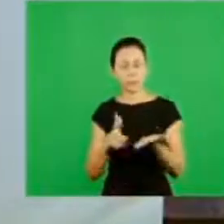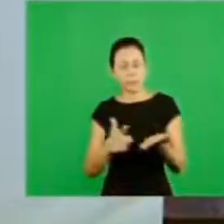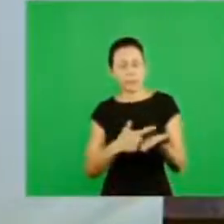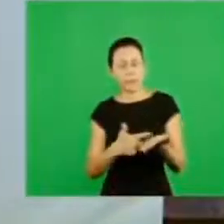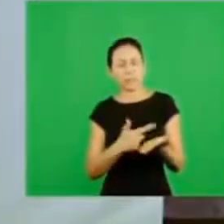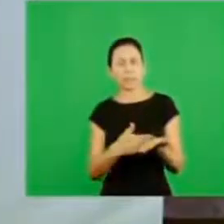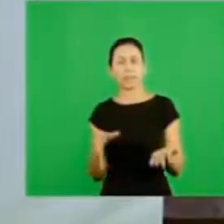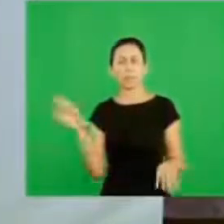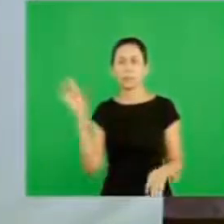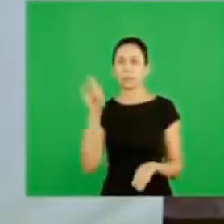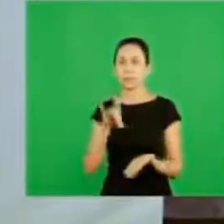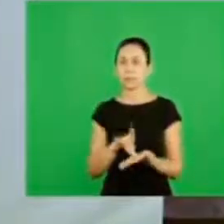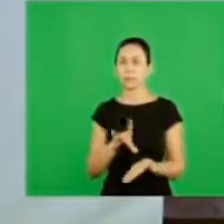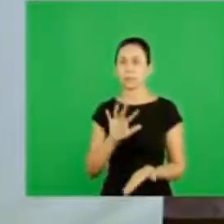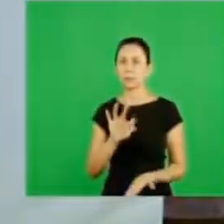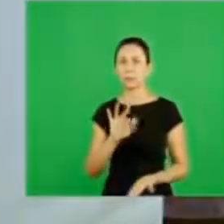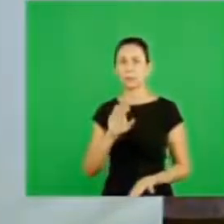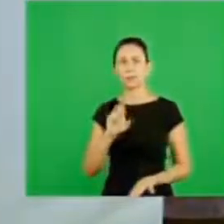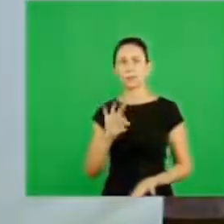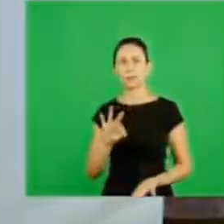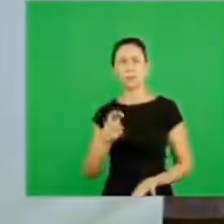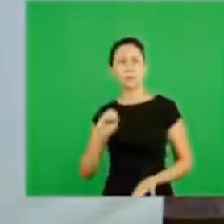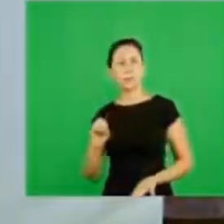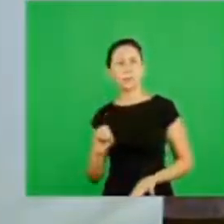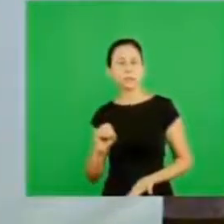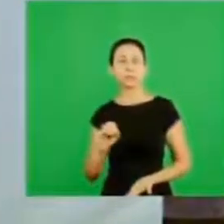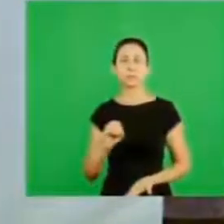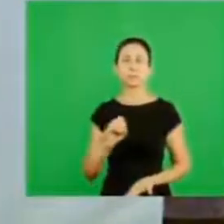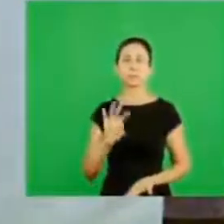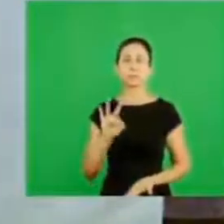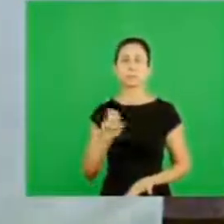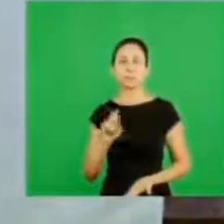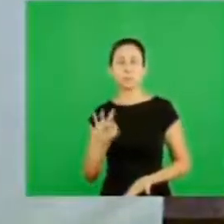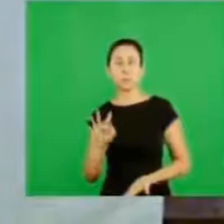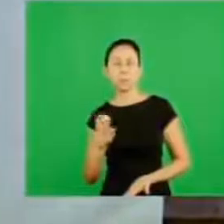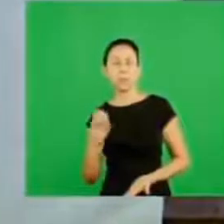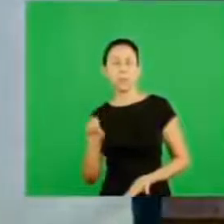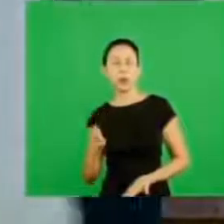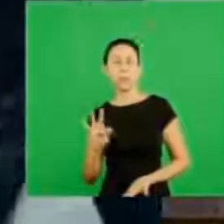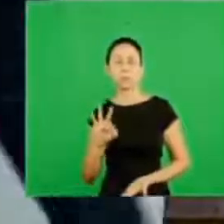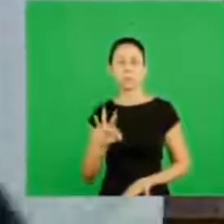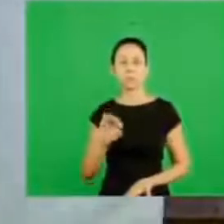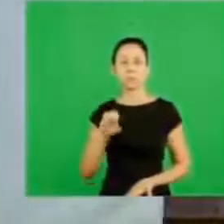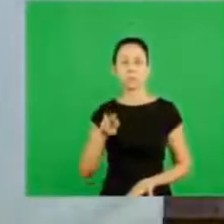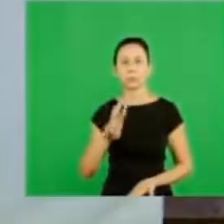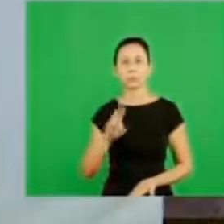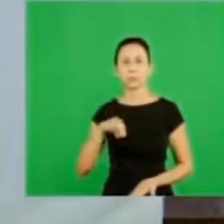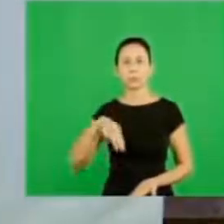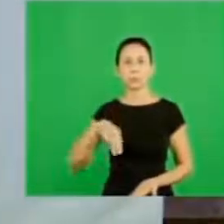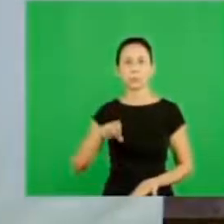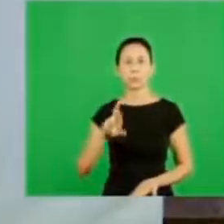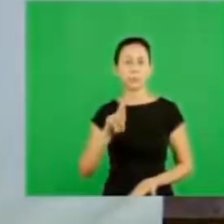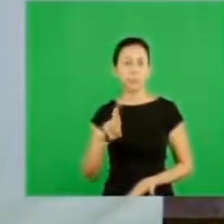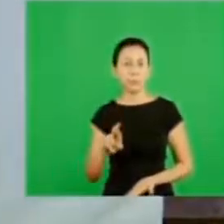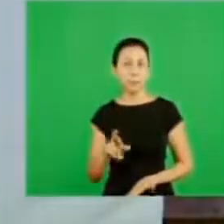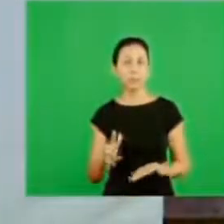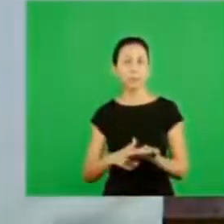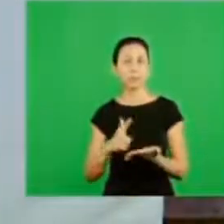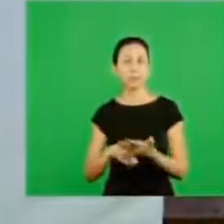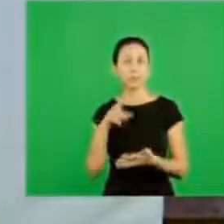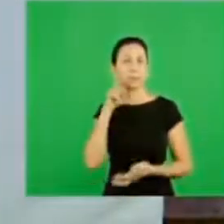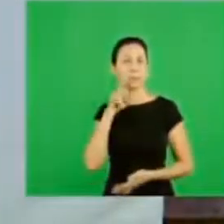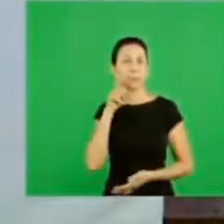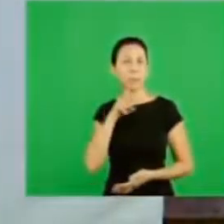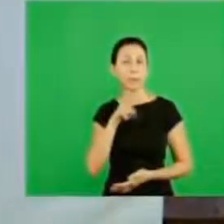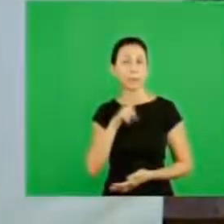were saying. And at the time, there was magazines that says Reality was